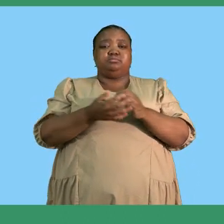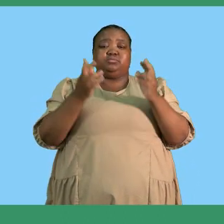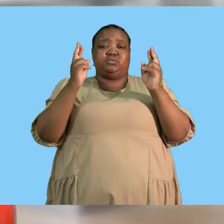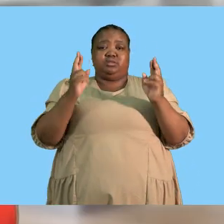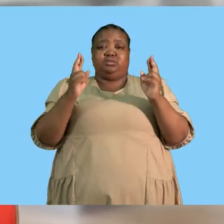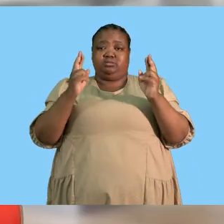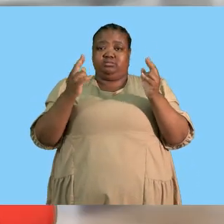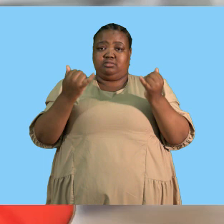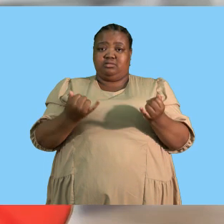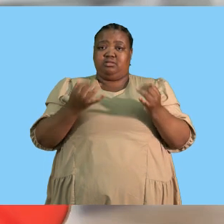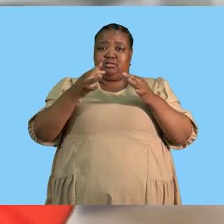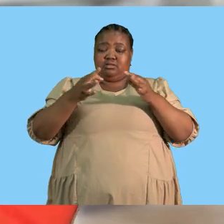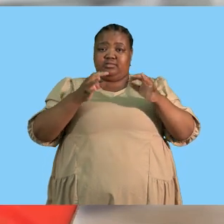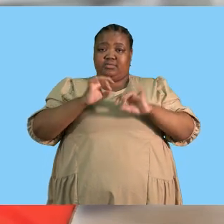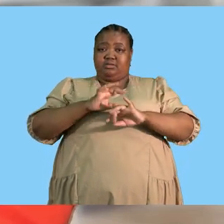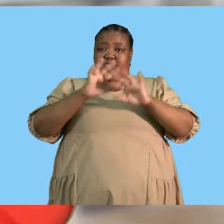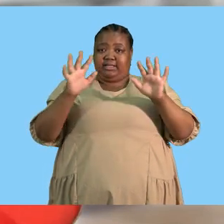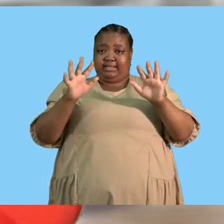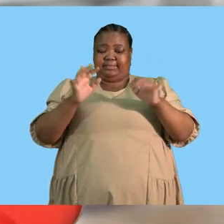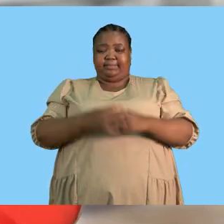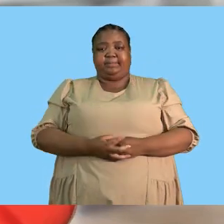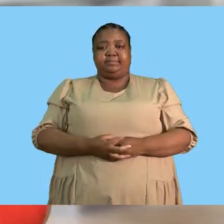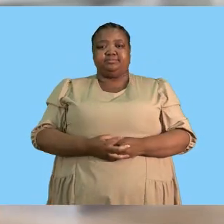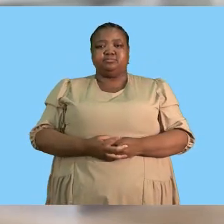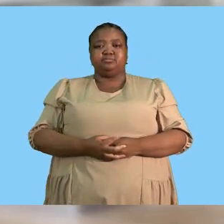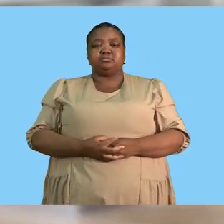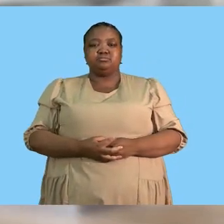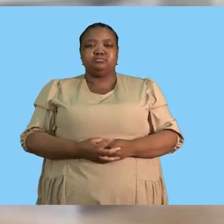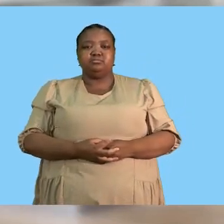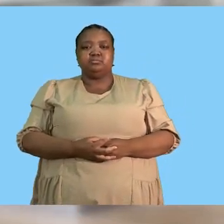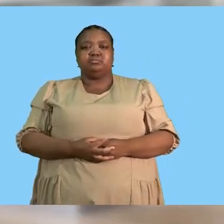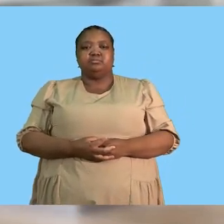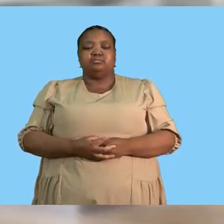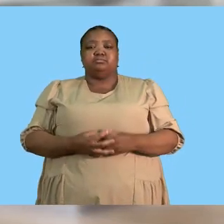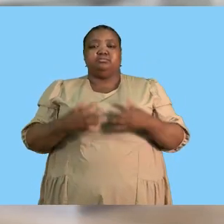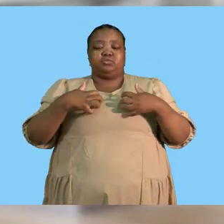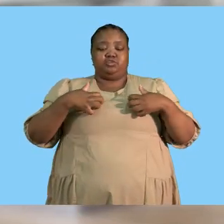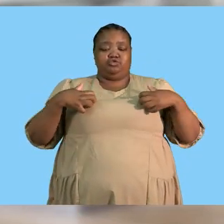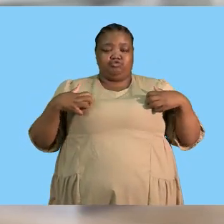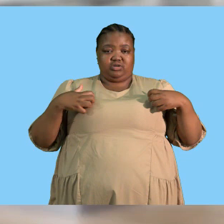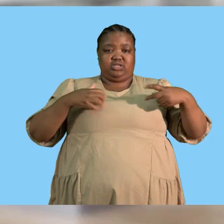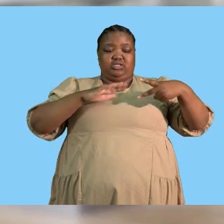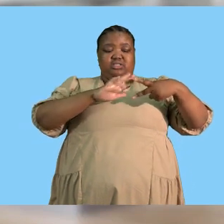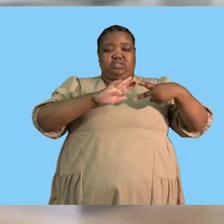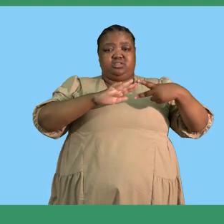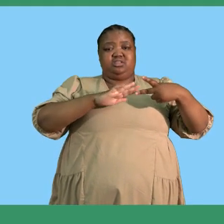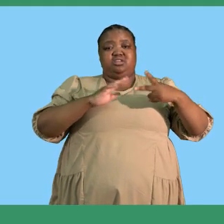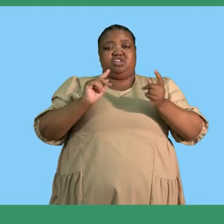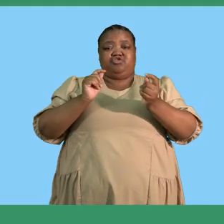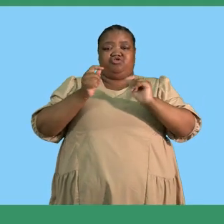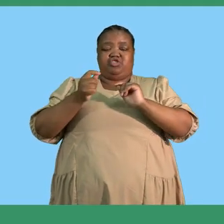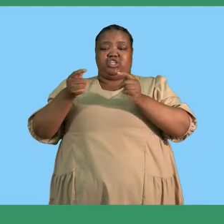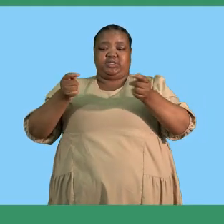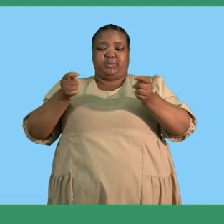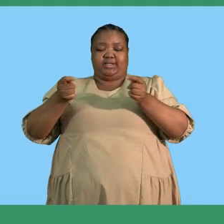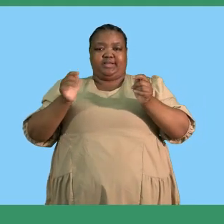I hope that clarifies the misconception. When it comes to stress and change management, it is